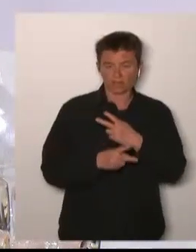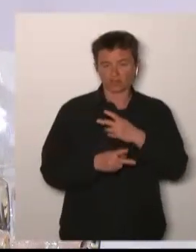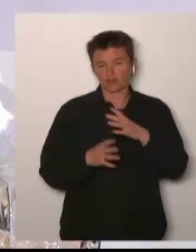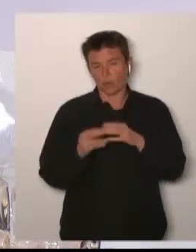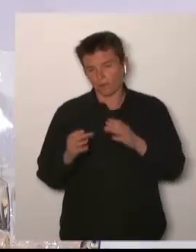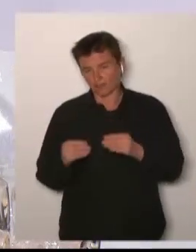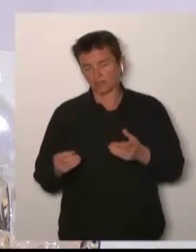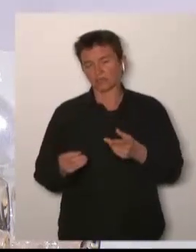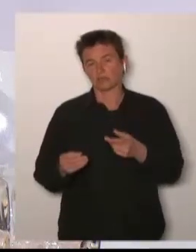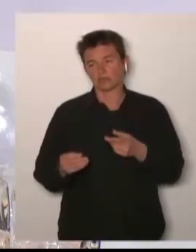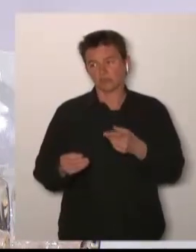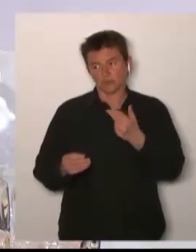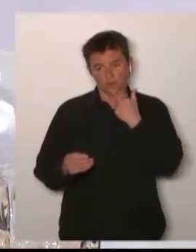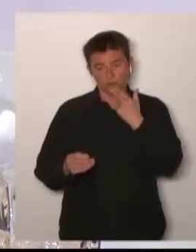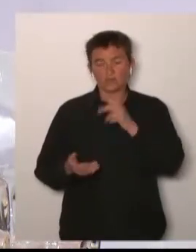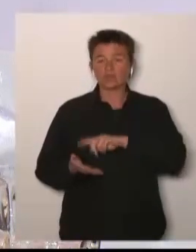European funds to actually